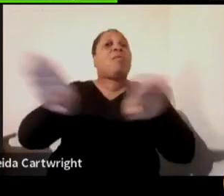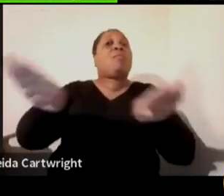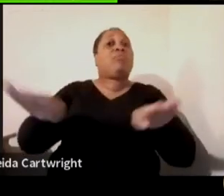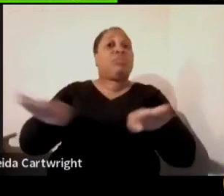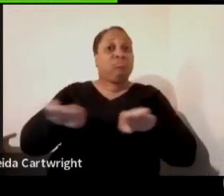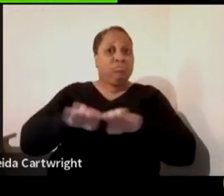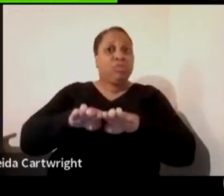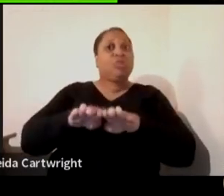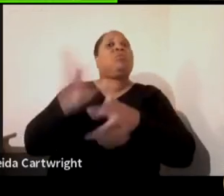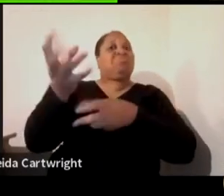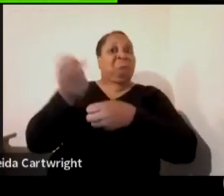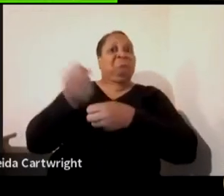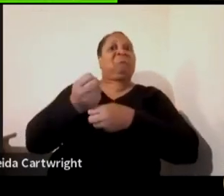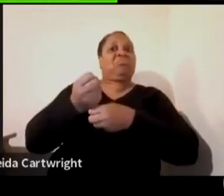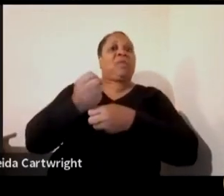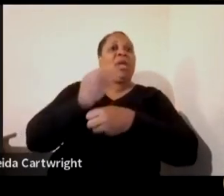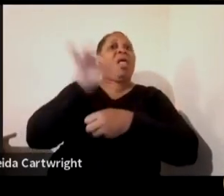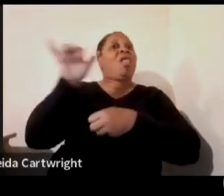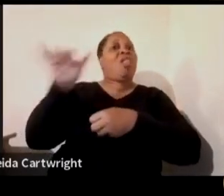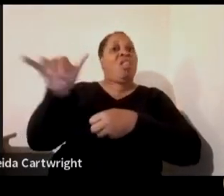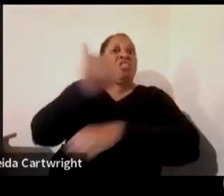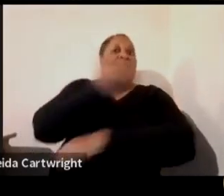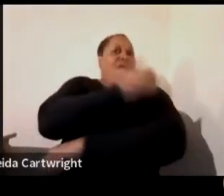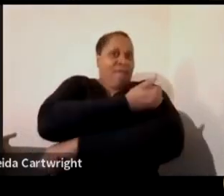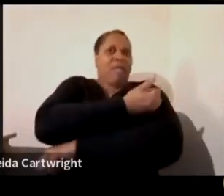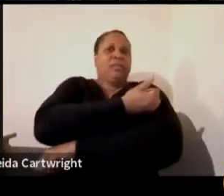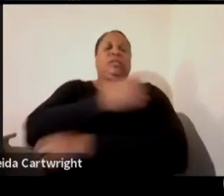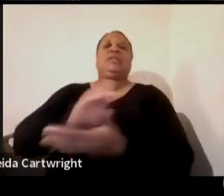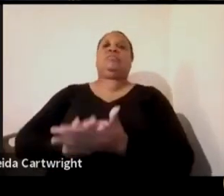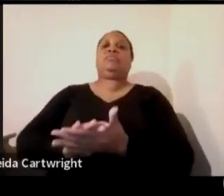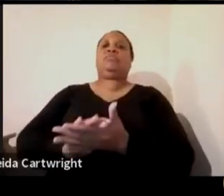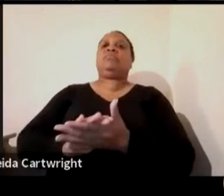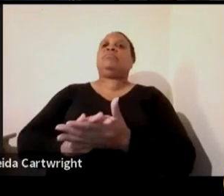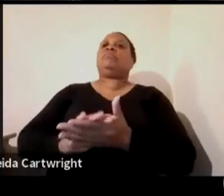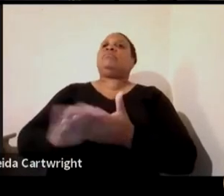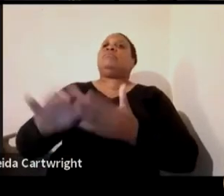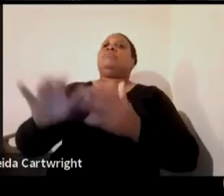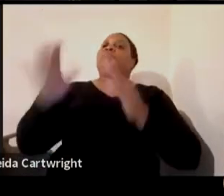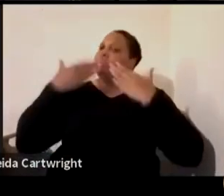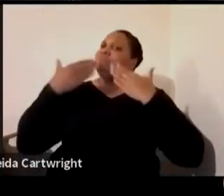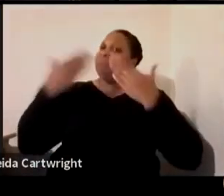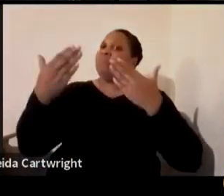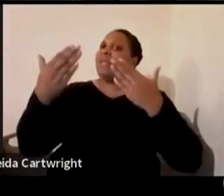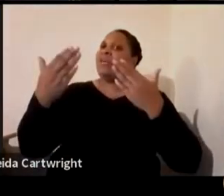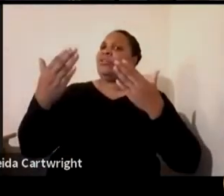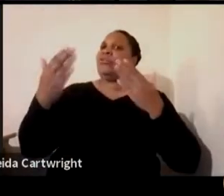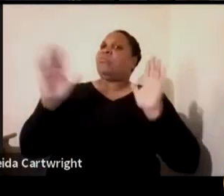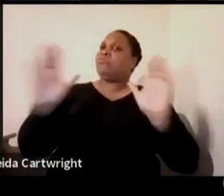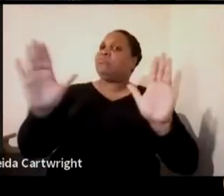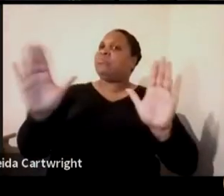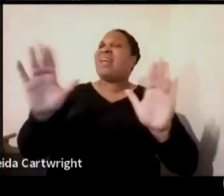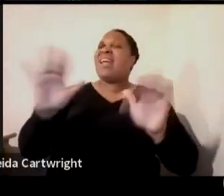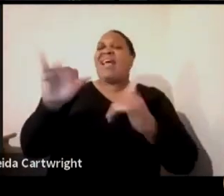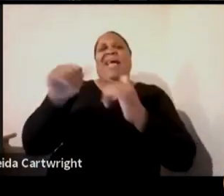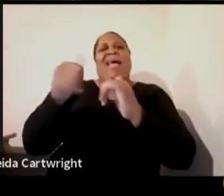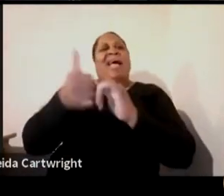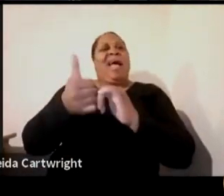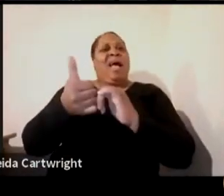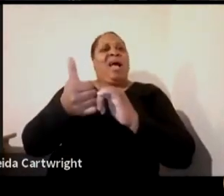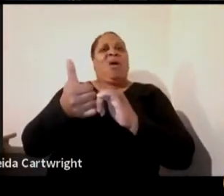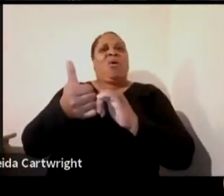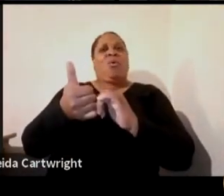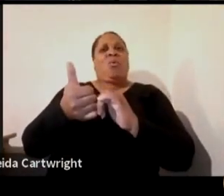to that particular vaccine. Okay, excellent, thank you. And how would the vaccine affect those with